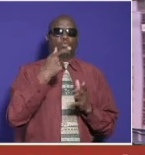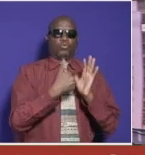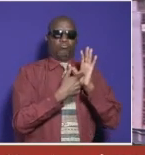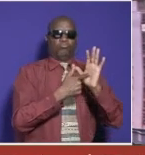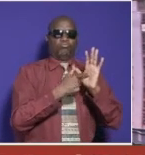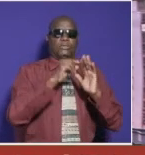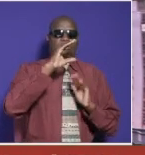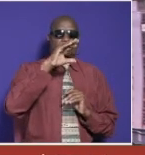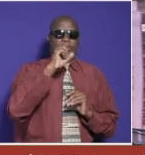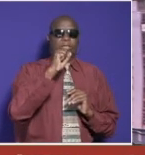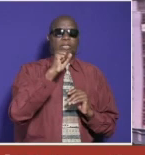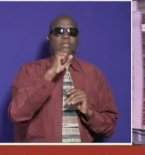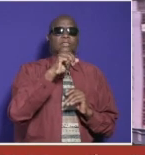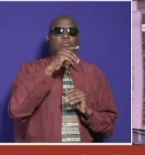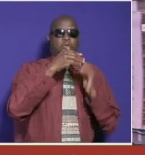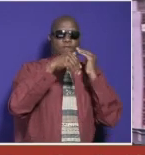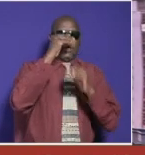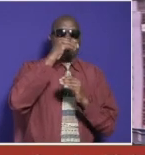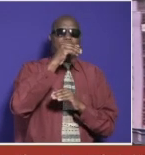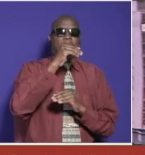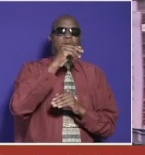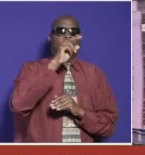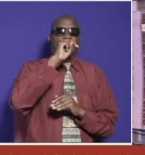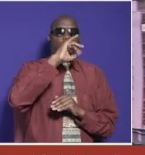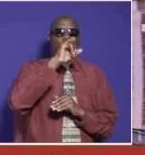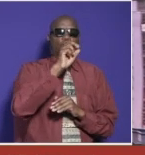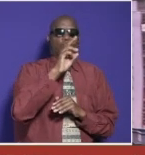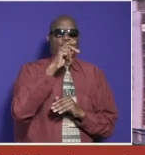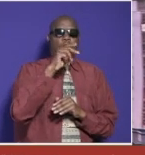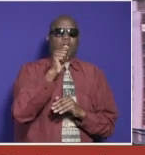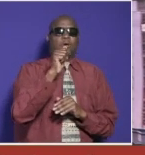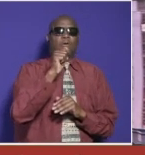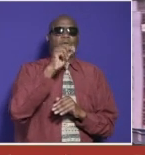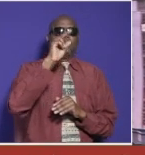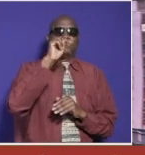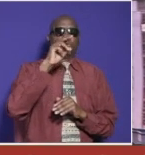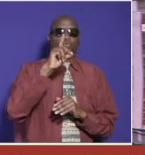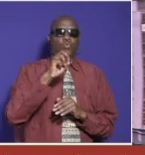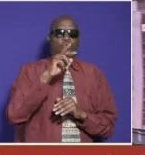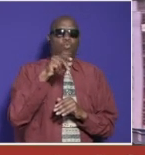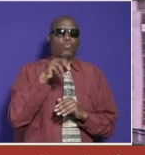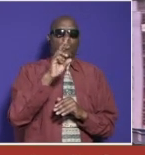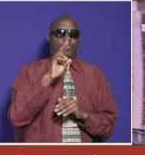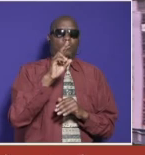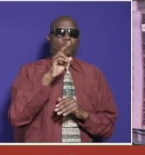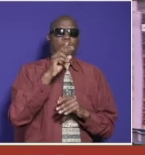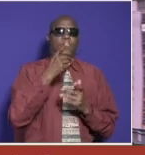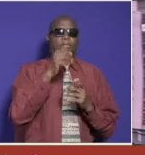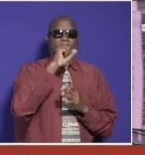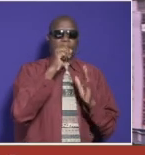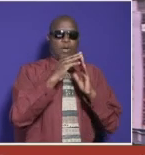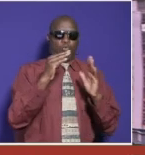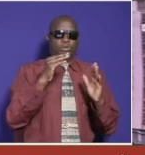Cabinet Secretary, Professor Njuguna Ndung’u. Speaking during the launch of the committee at State House Nairobi, President William Ruto termed the